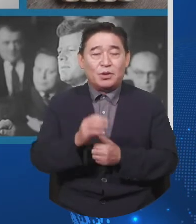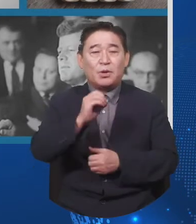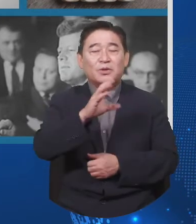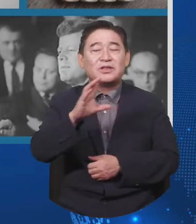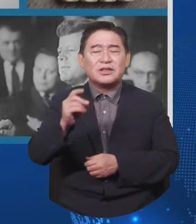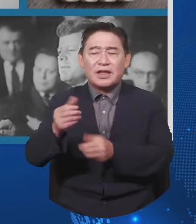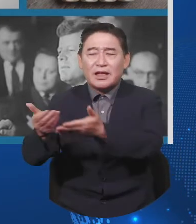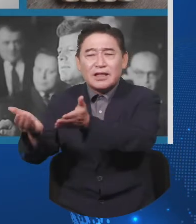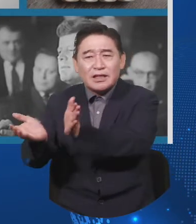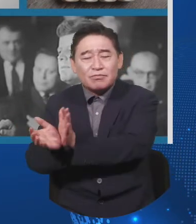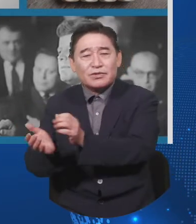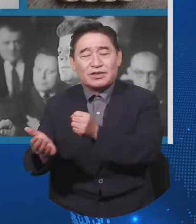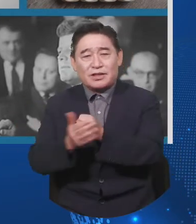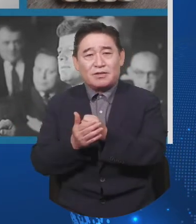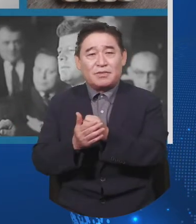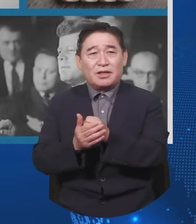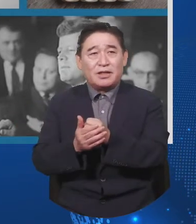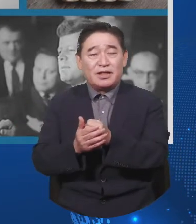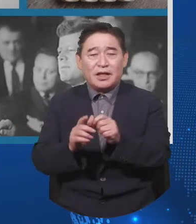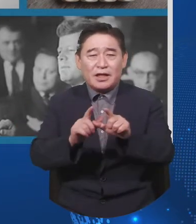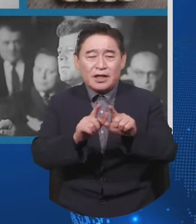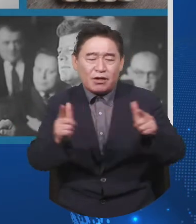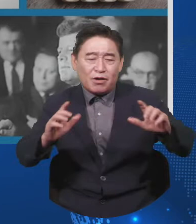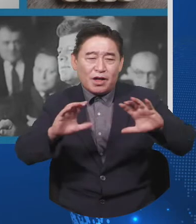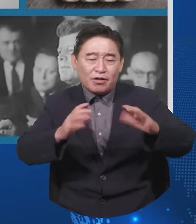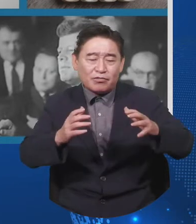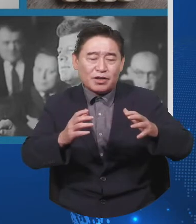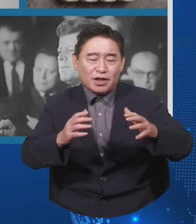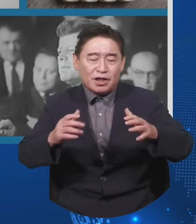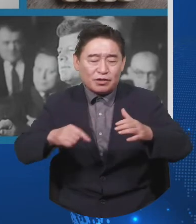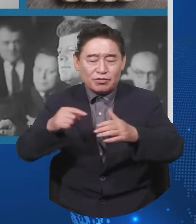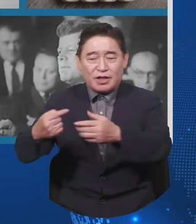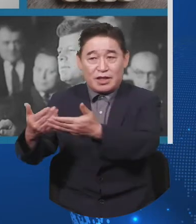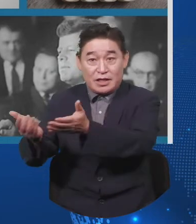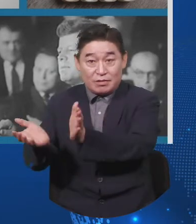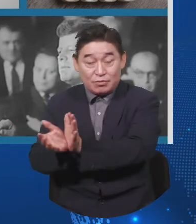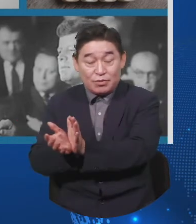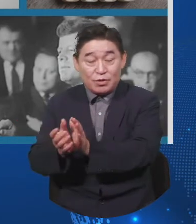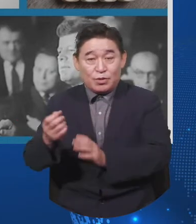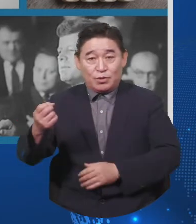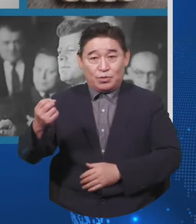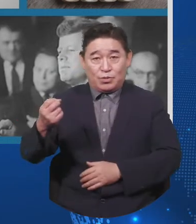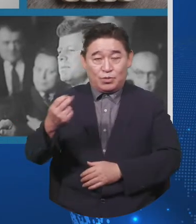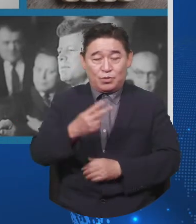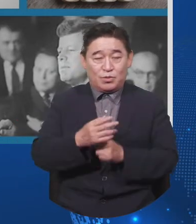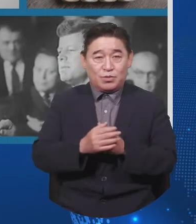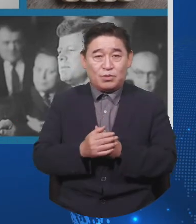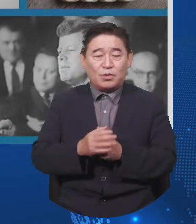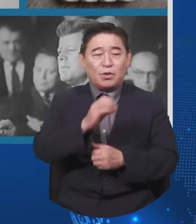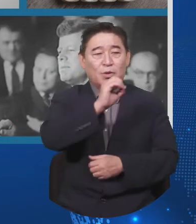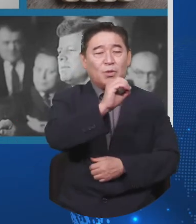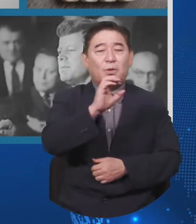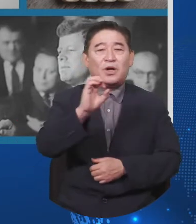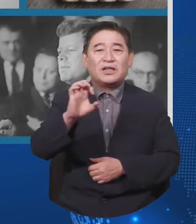multilateral system and benefit from the experience and the expertise that we have within the